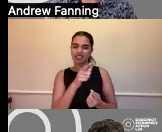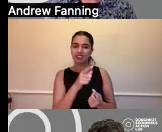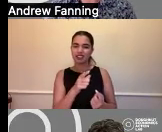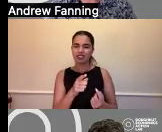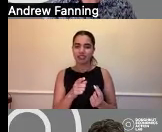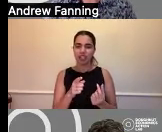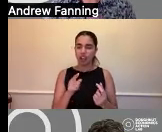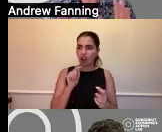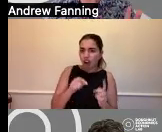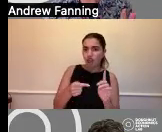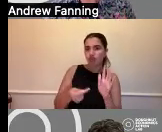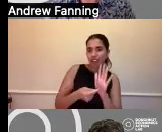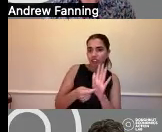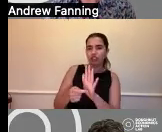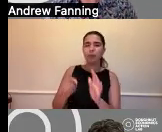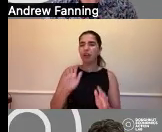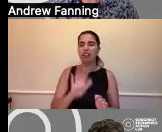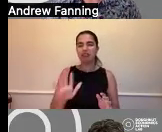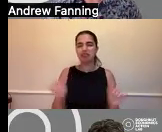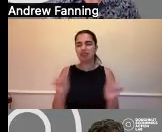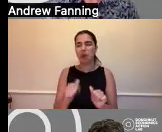particularly relevant, where we'll spend a minute on that.